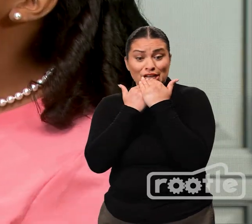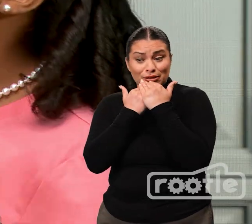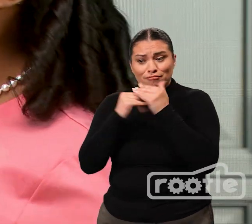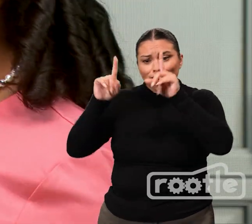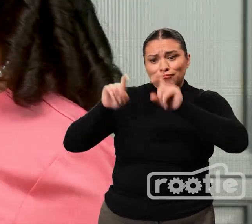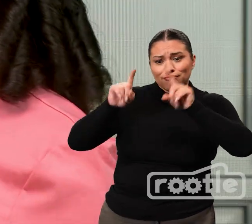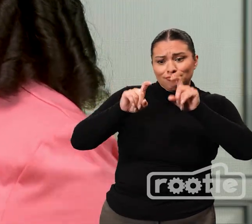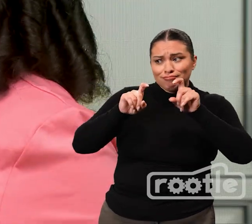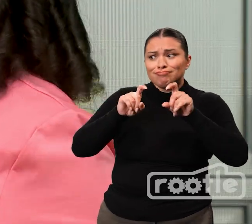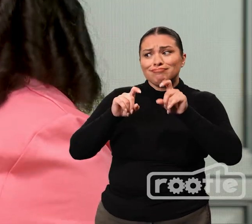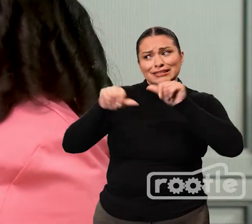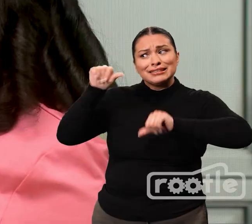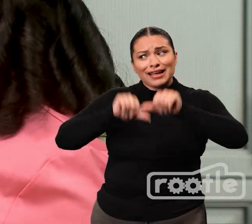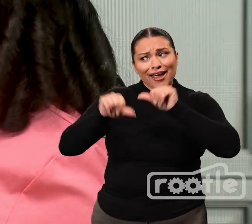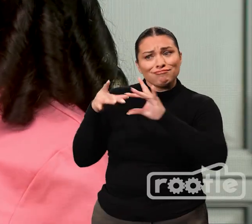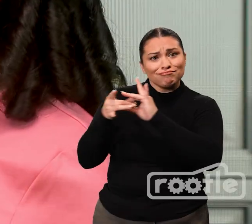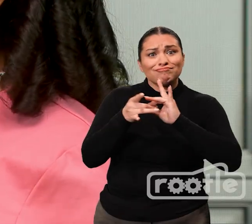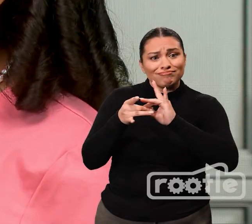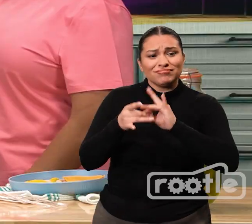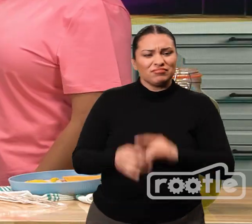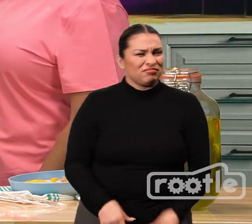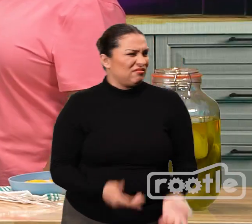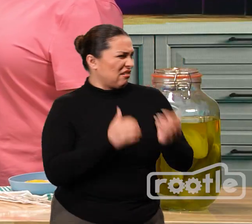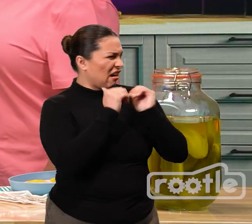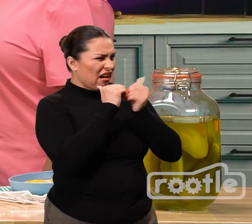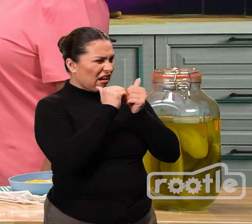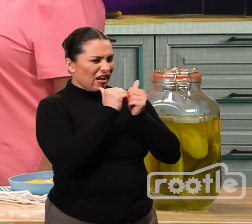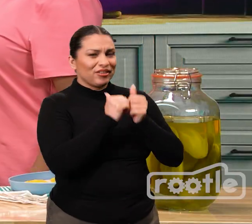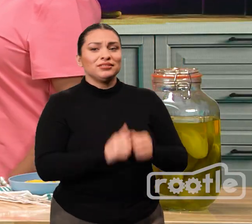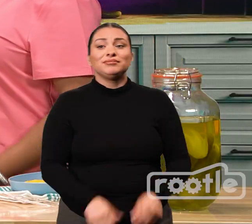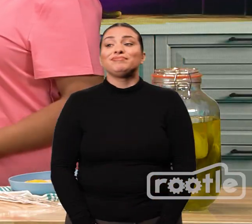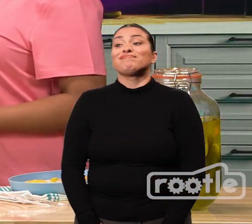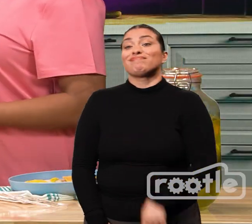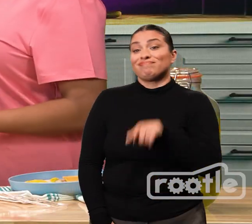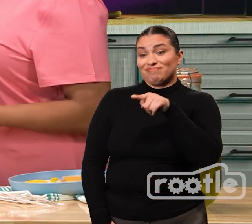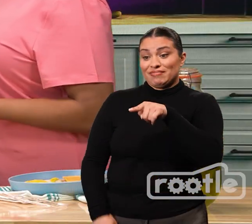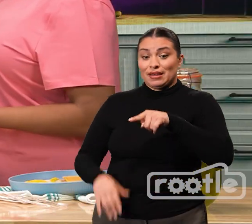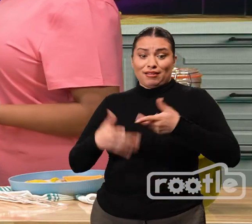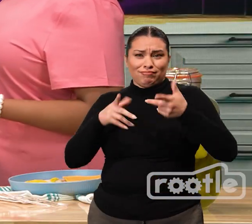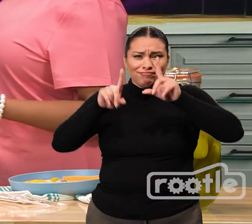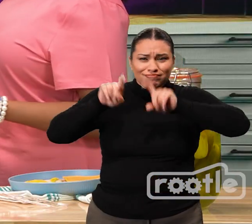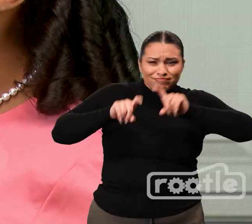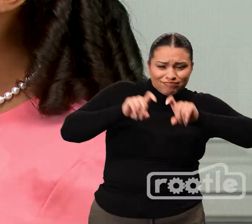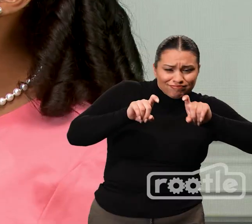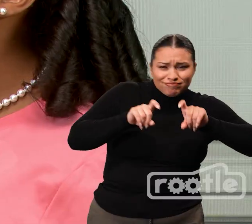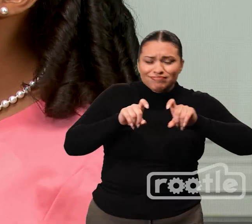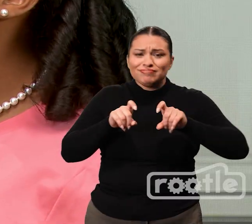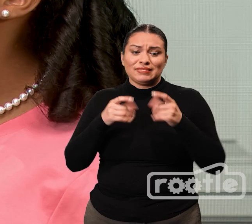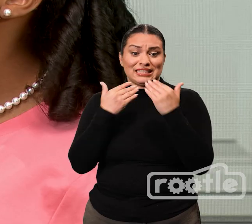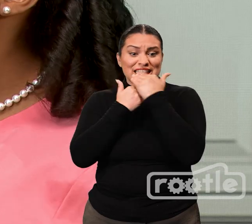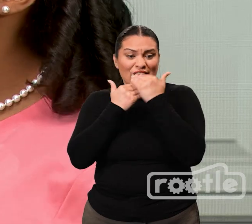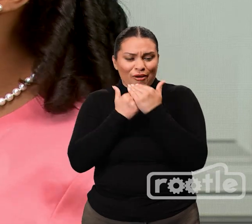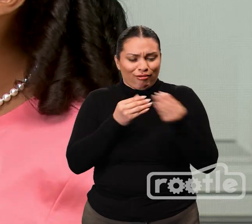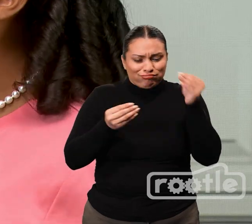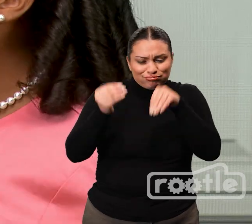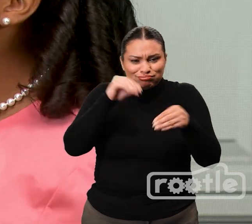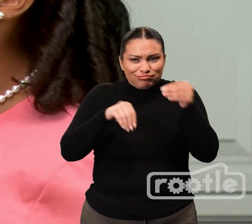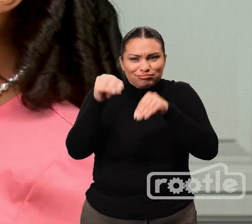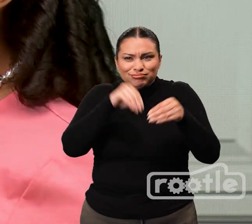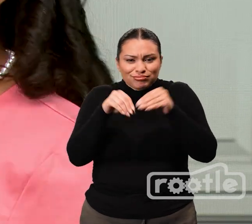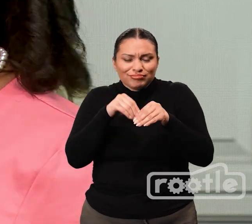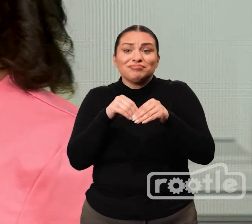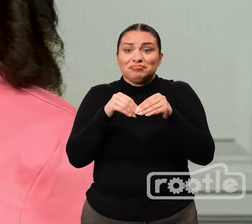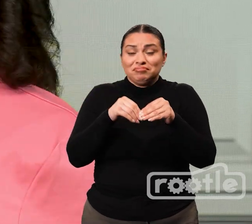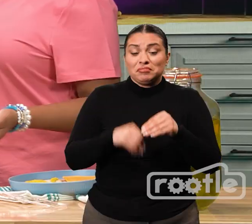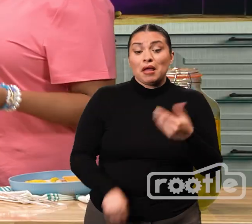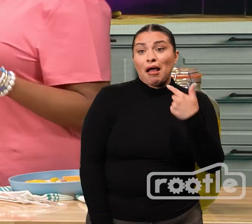of it, sandwiches are kind of like an experiment. What do you mean? Well, with an experiment, you always try something new to figure out how it works.